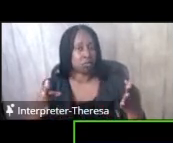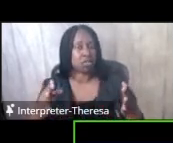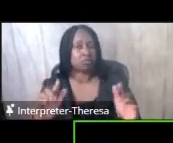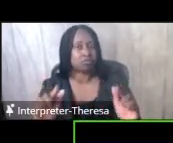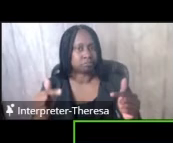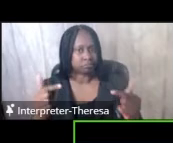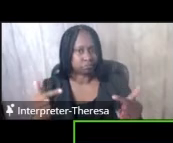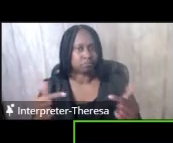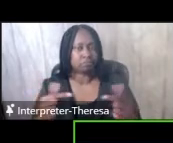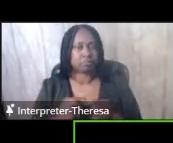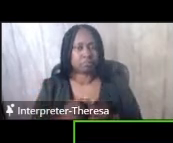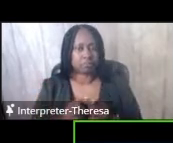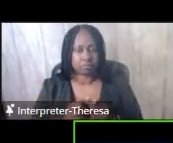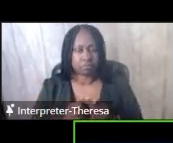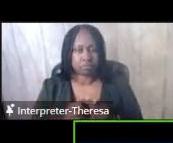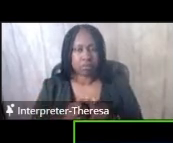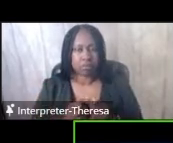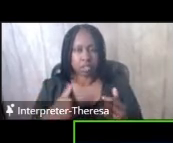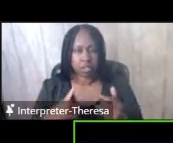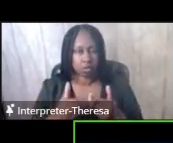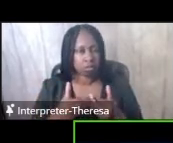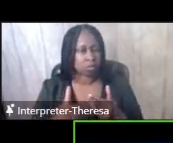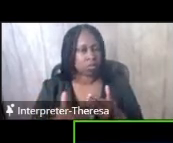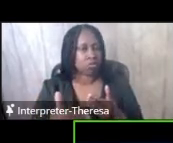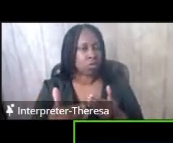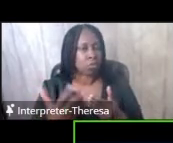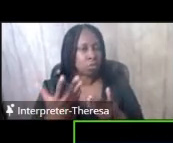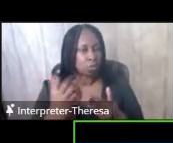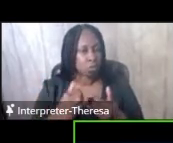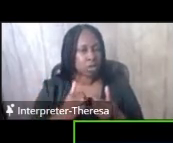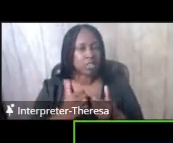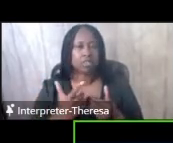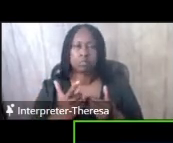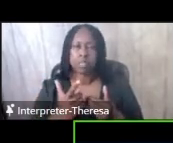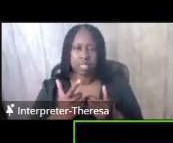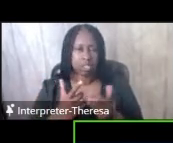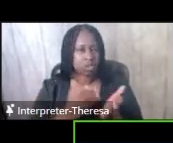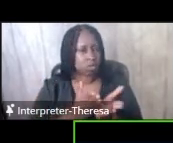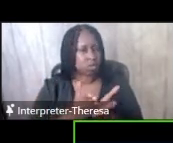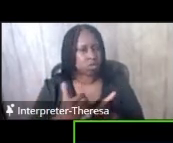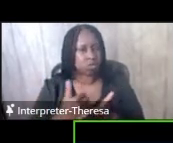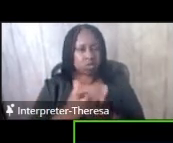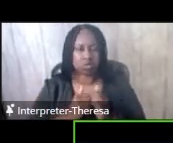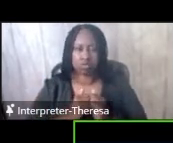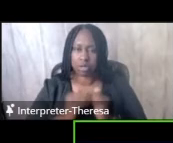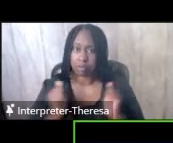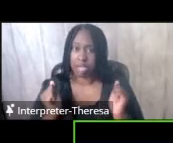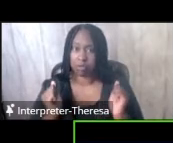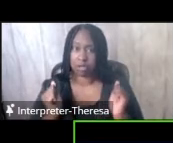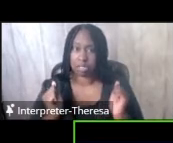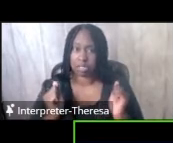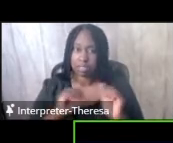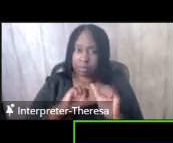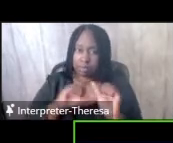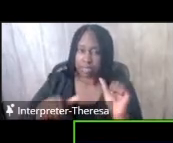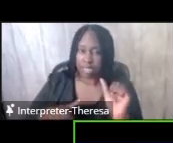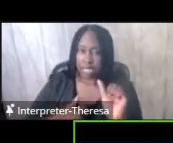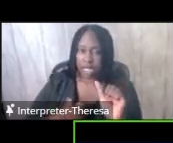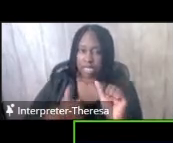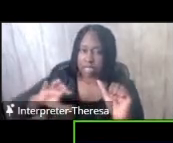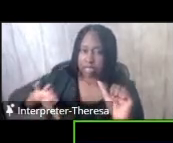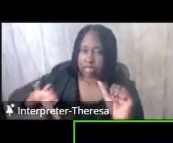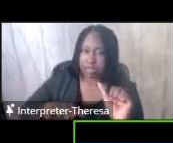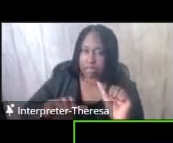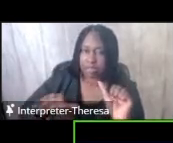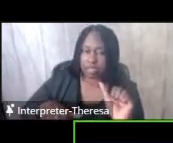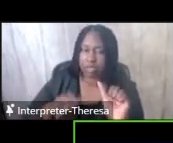today. And so we just wanted to be transparent with what we did backstage with the work on